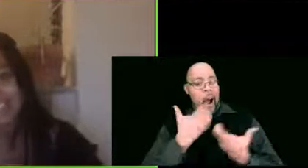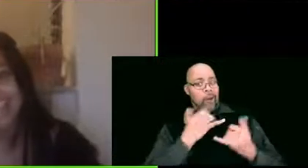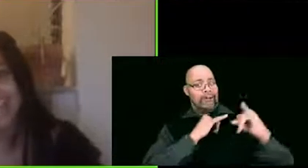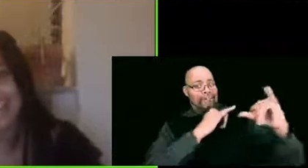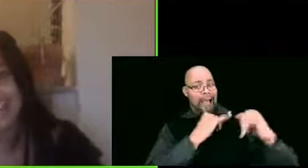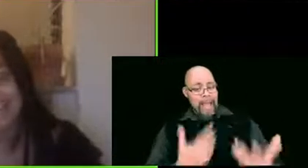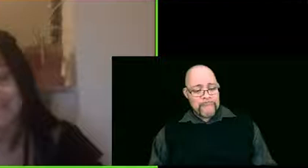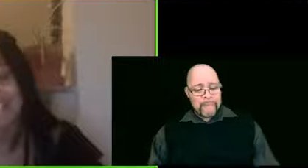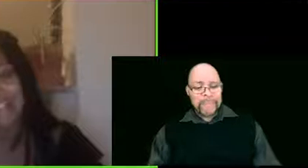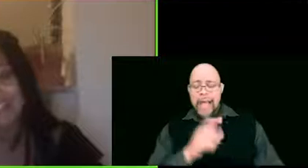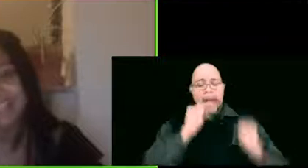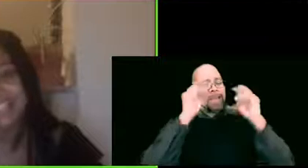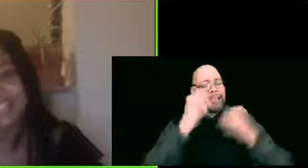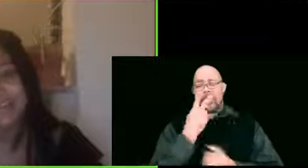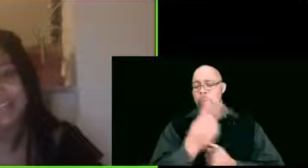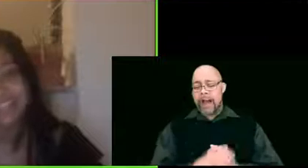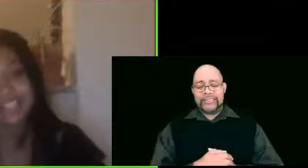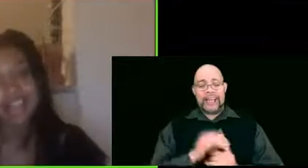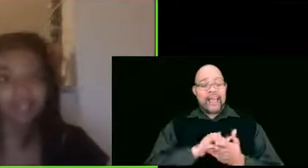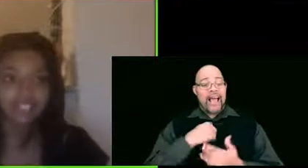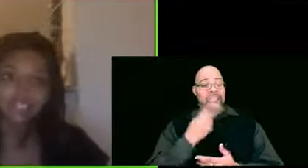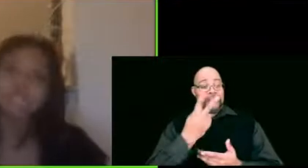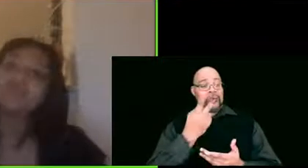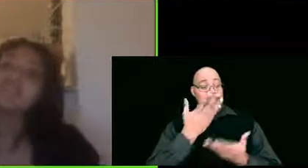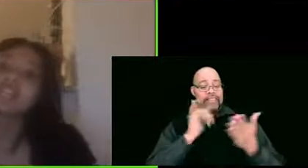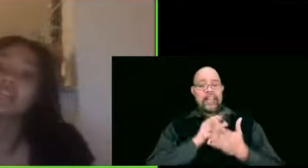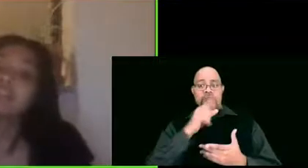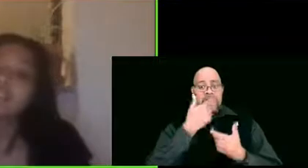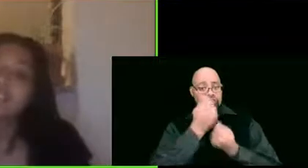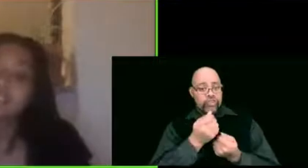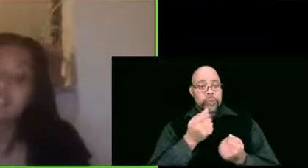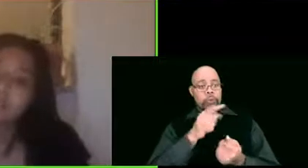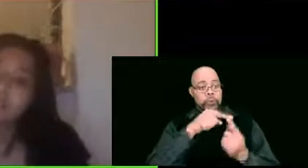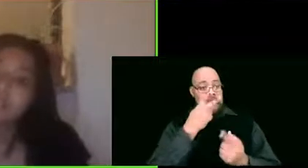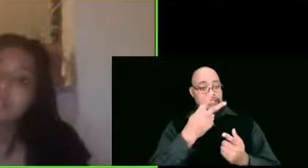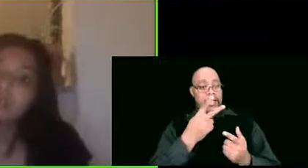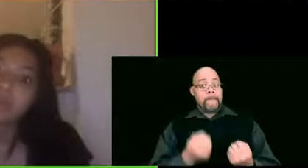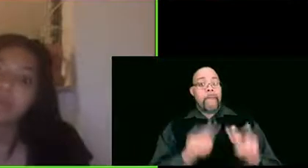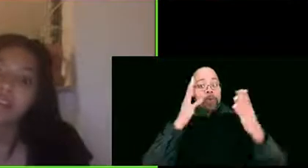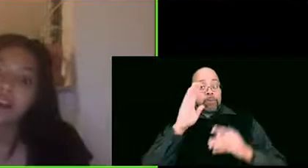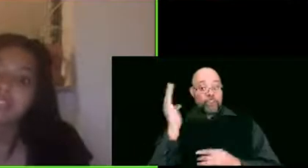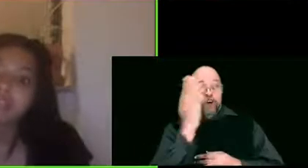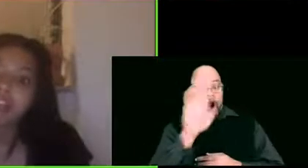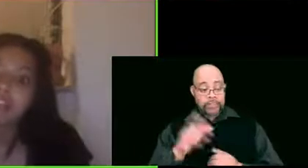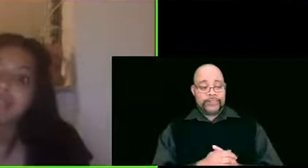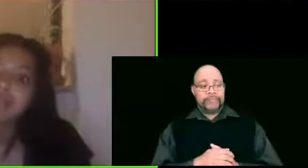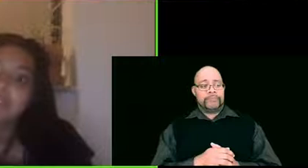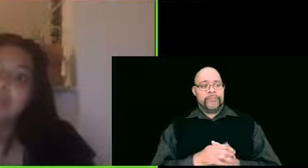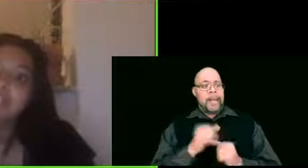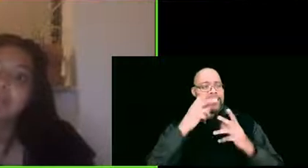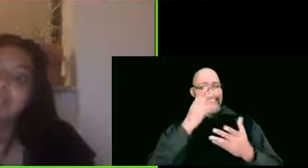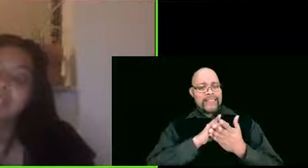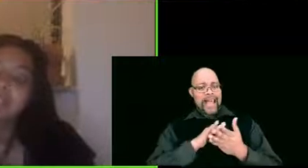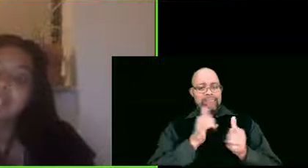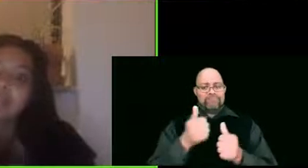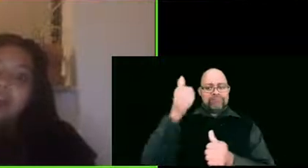have. And they're amazing to watch. And I've actually seen one of the things that I found really interesting with them is when you see multiple sharks interact.